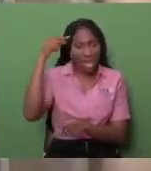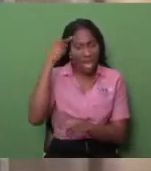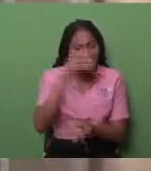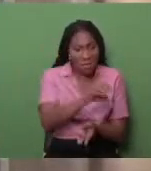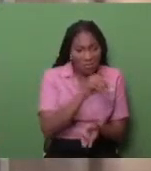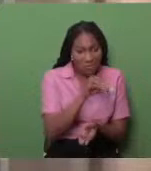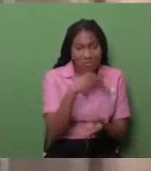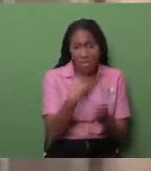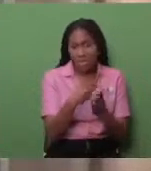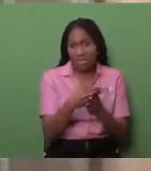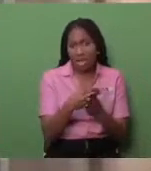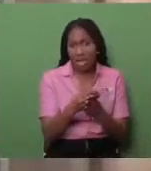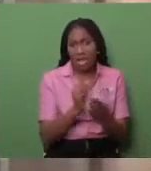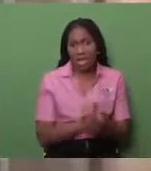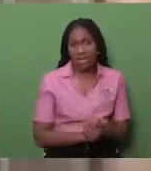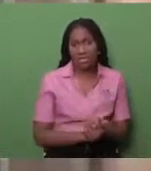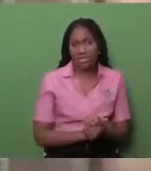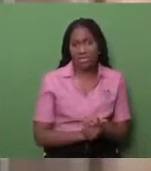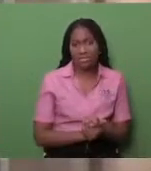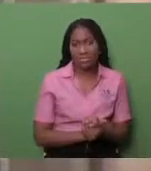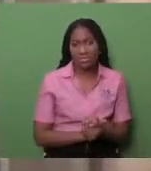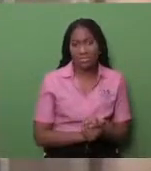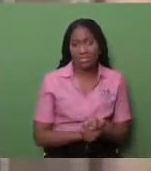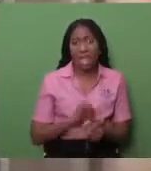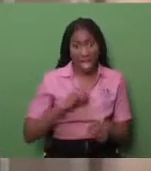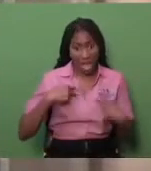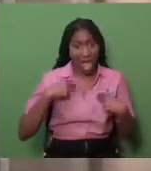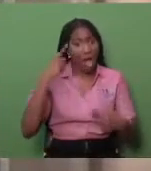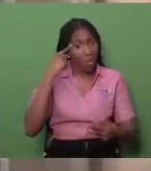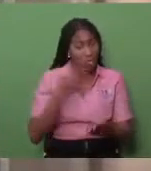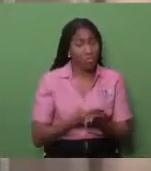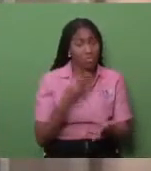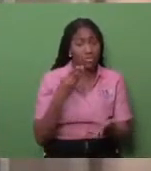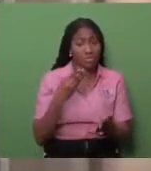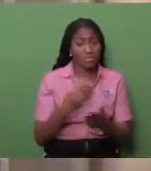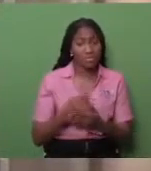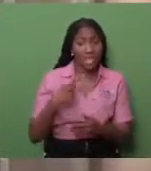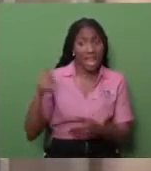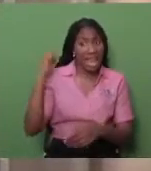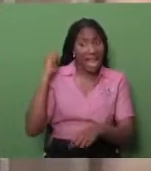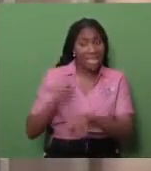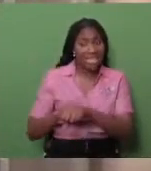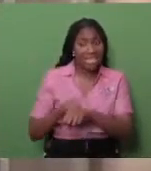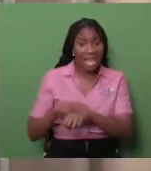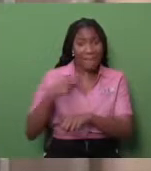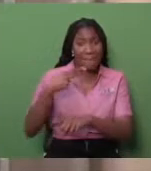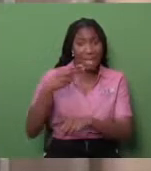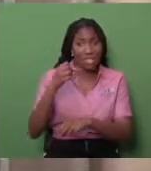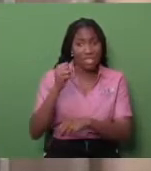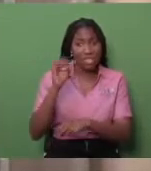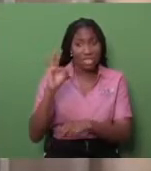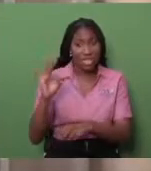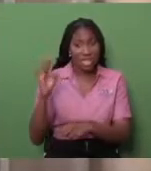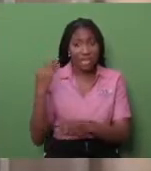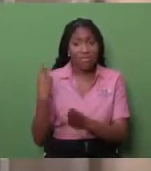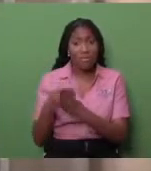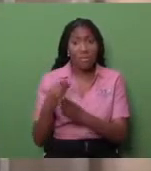COVID. It is a matter of record. The last time the HSF had monies put into it, it was under a government I